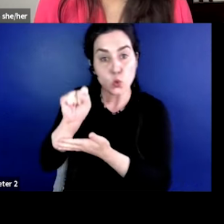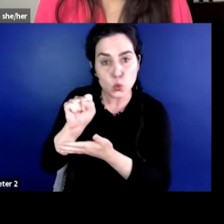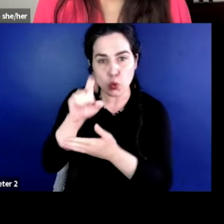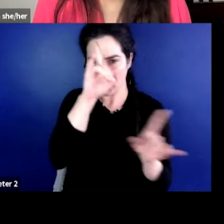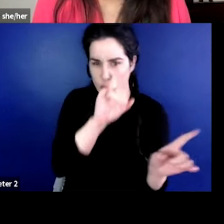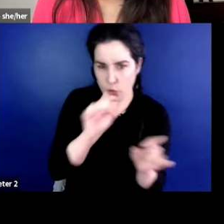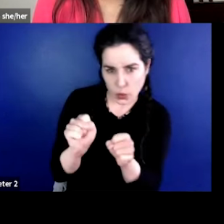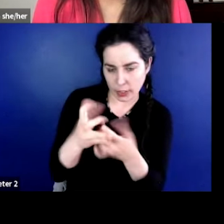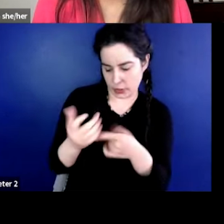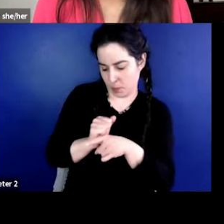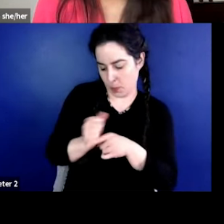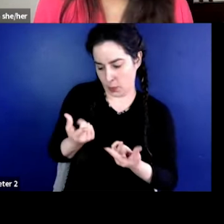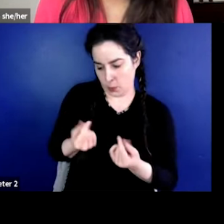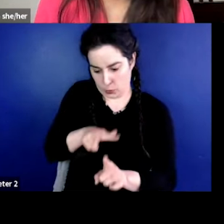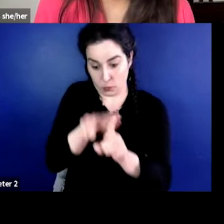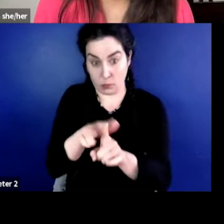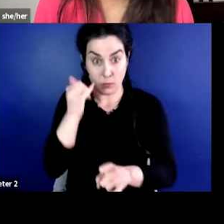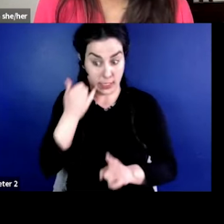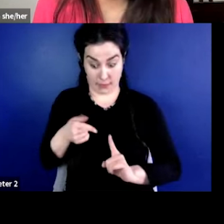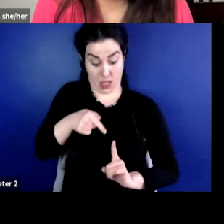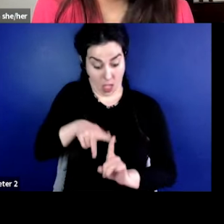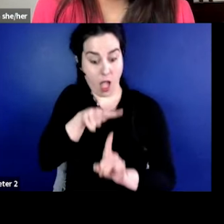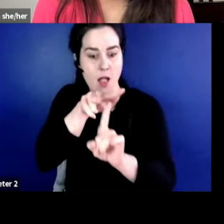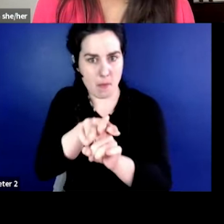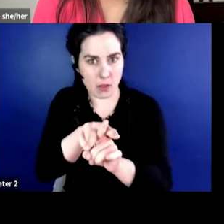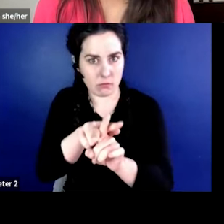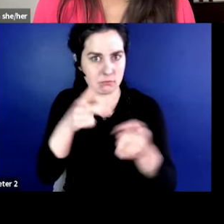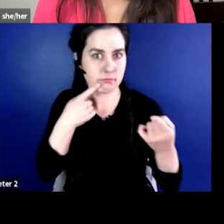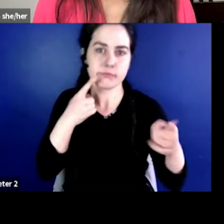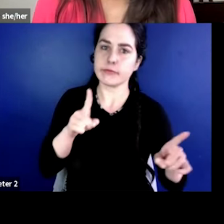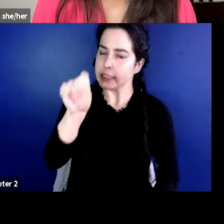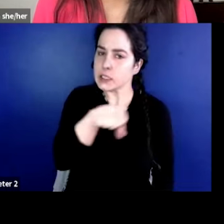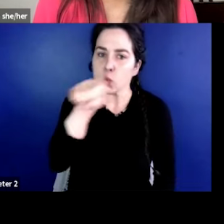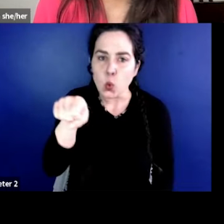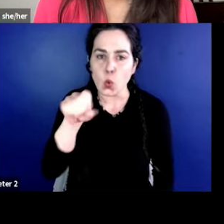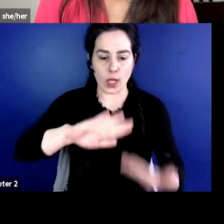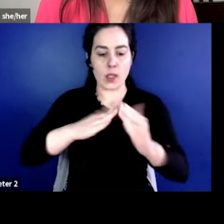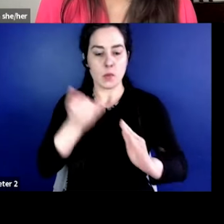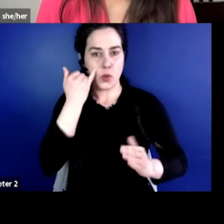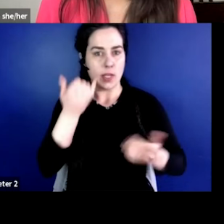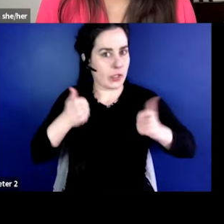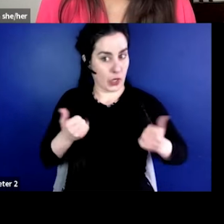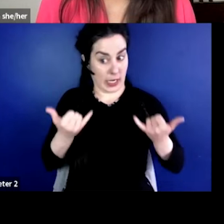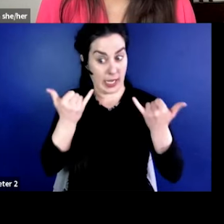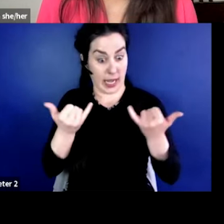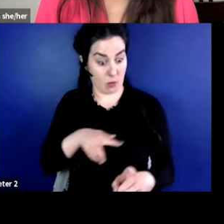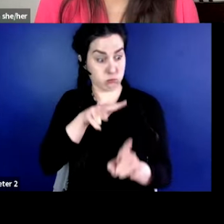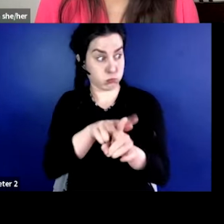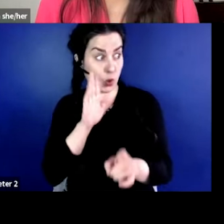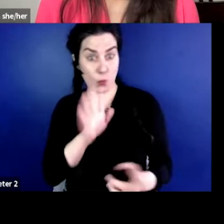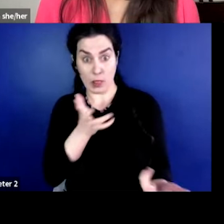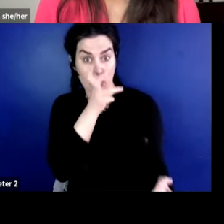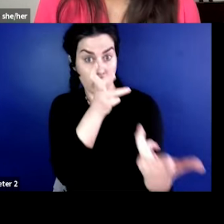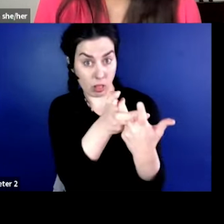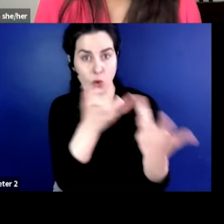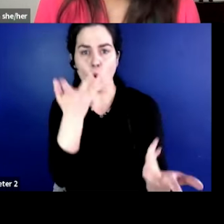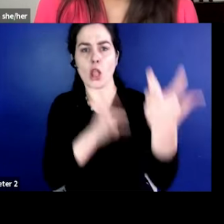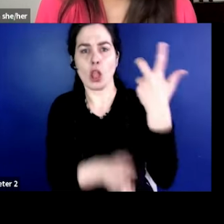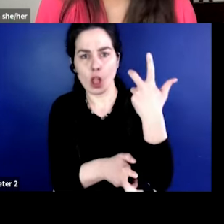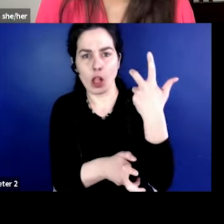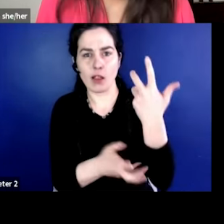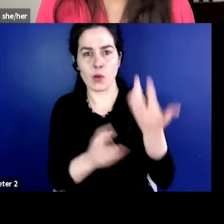does this actually work? Will this actually work in the community? What does that look like right now if you actually implement this tool? Will it actually help you or is that actually creating more